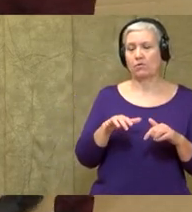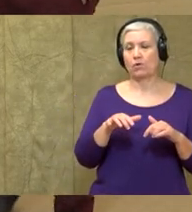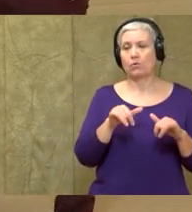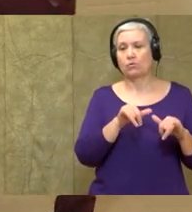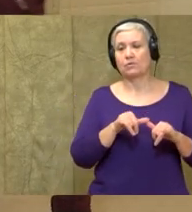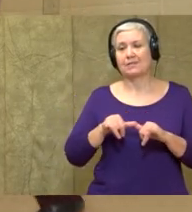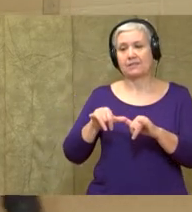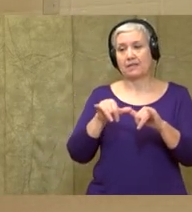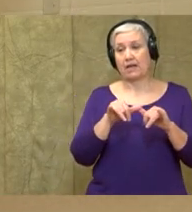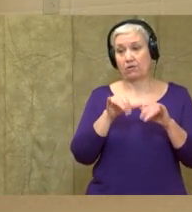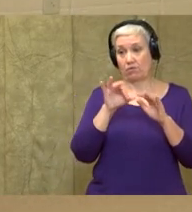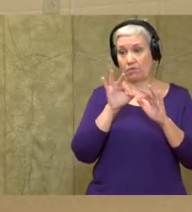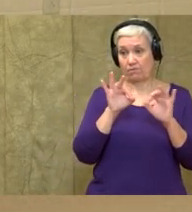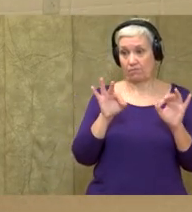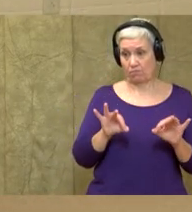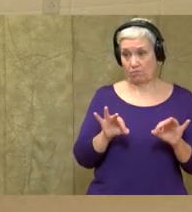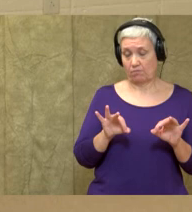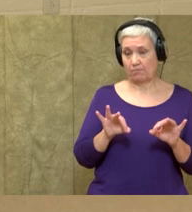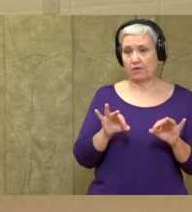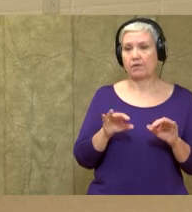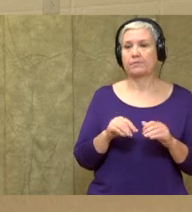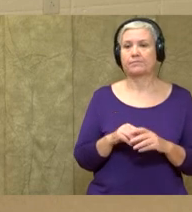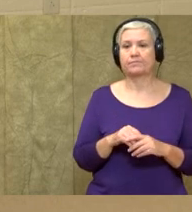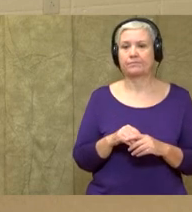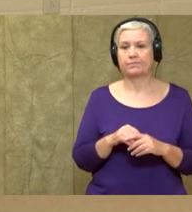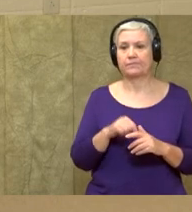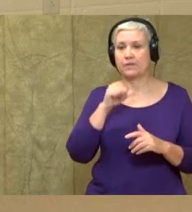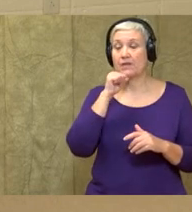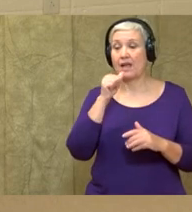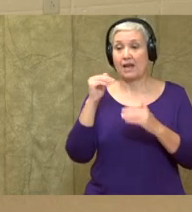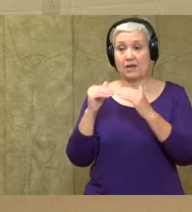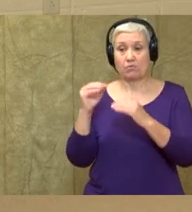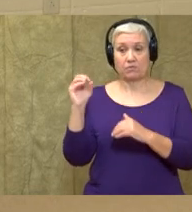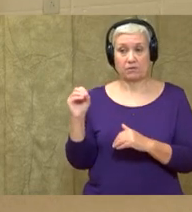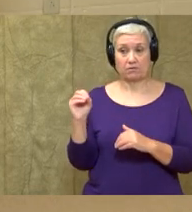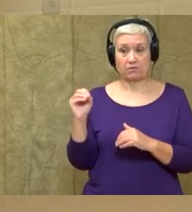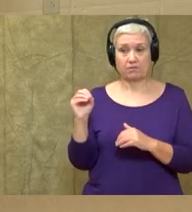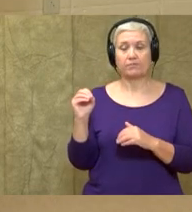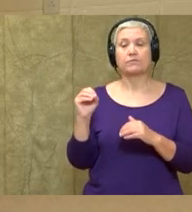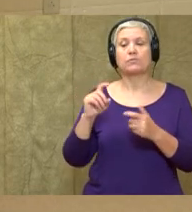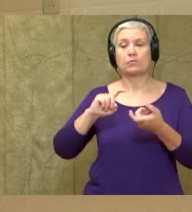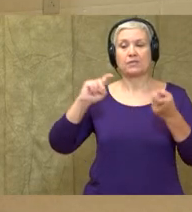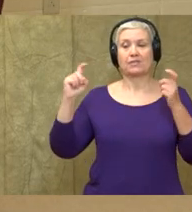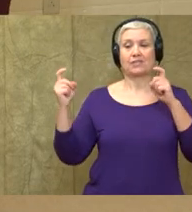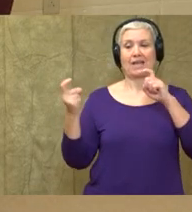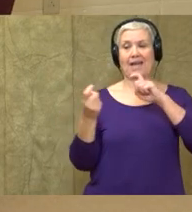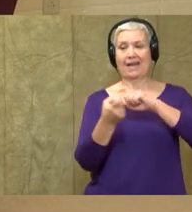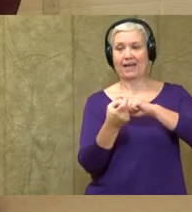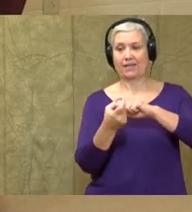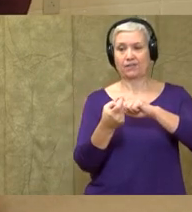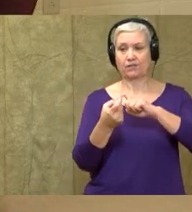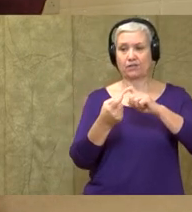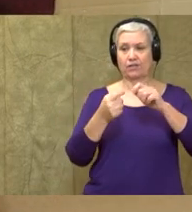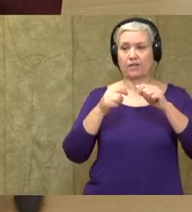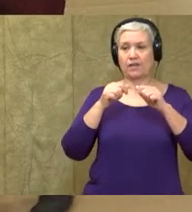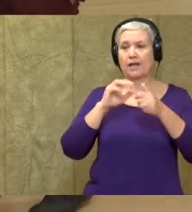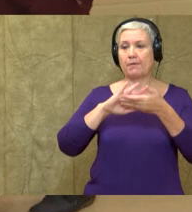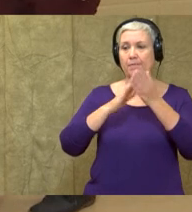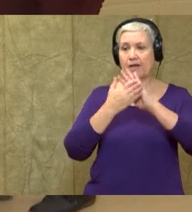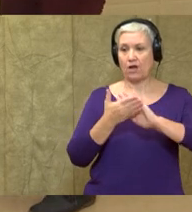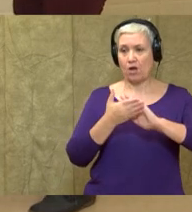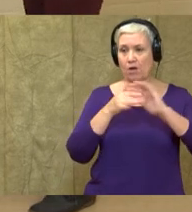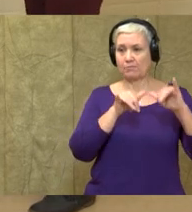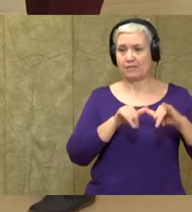to zero. So when we have the factored form set not equal to zero, we're going to convert it to standard form equal to zero, and then we're